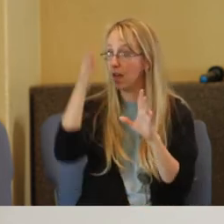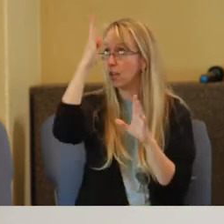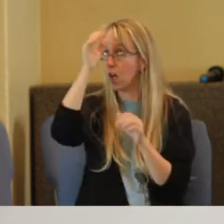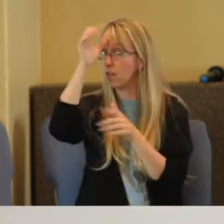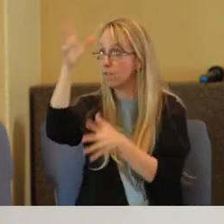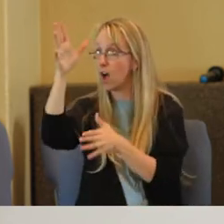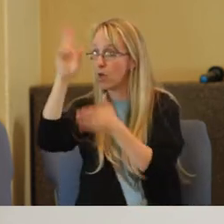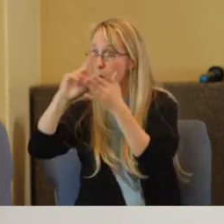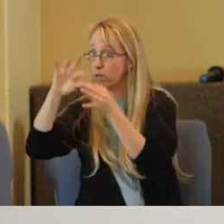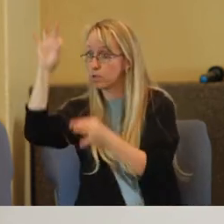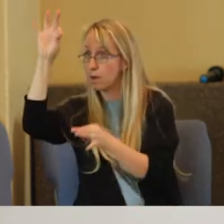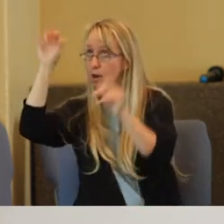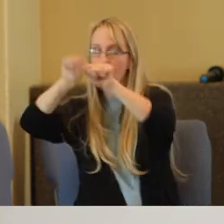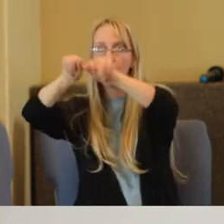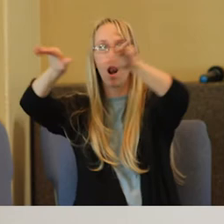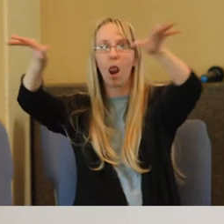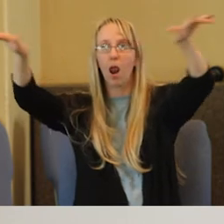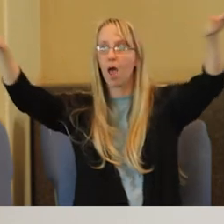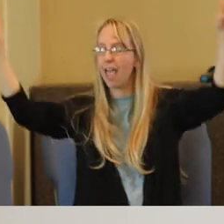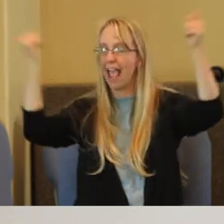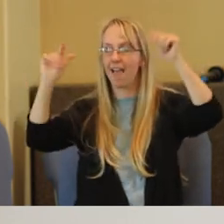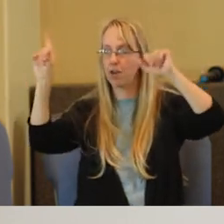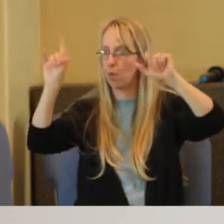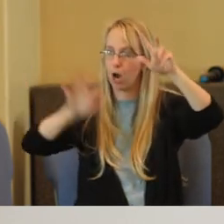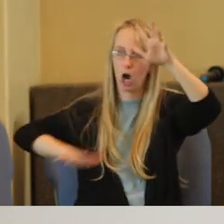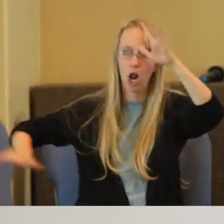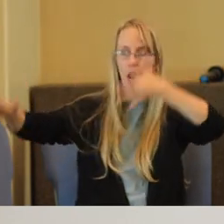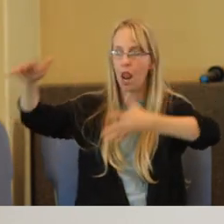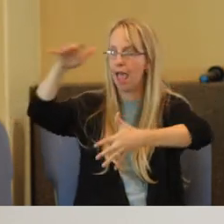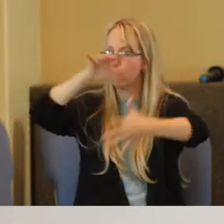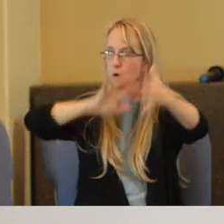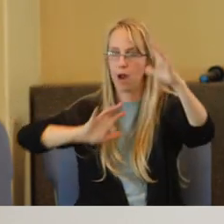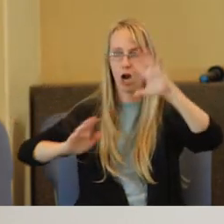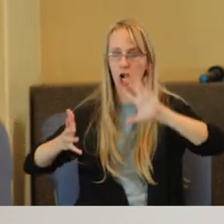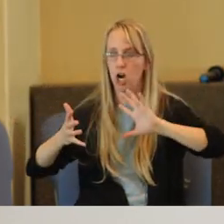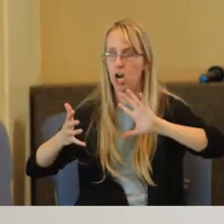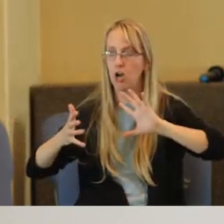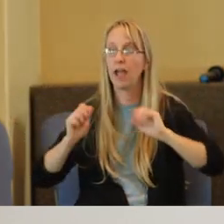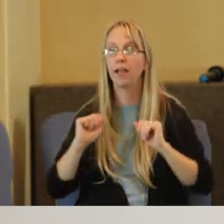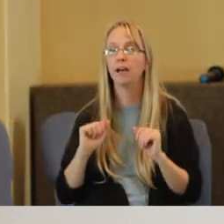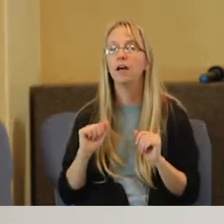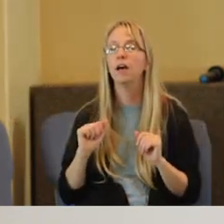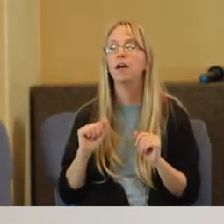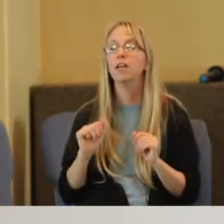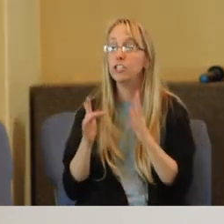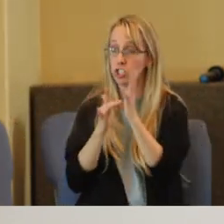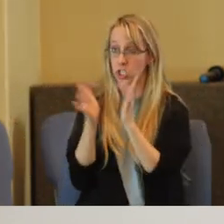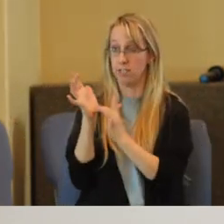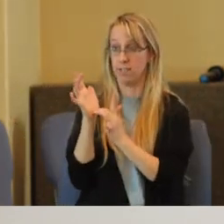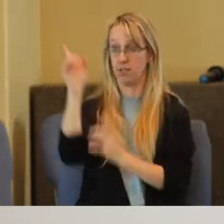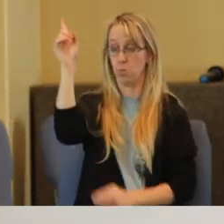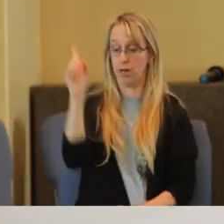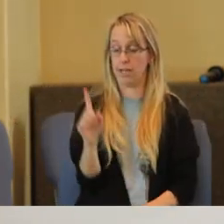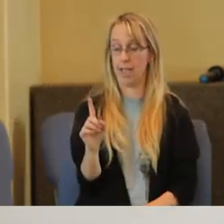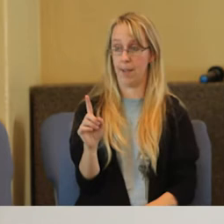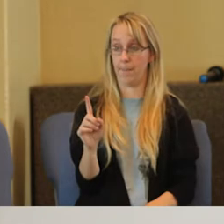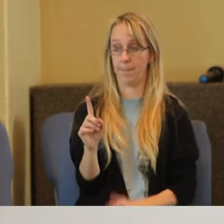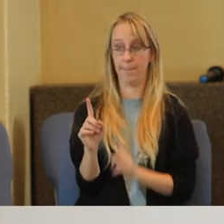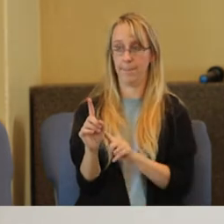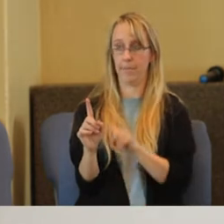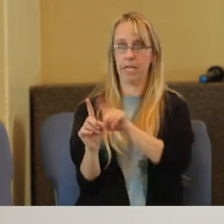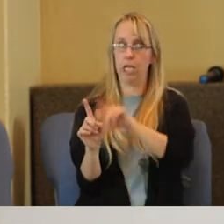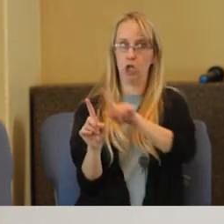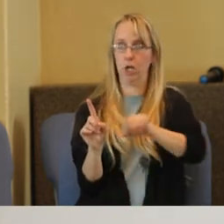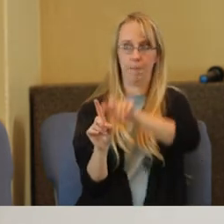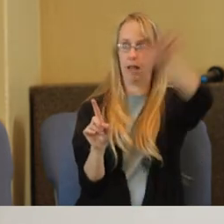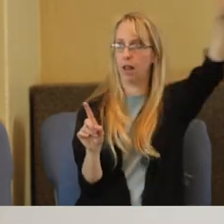Holy Spirit, Jesus, they are everywhere right now, right? They're omnipresent, we say. Jesus, when he came and walked amongst us, he wasn't